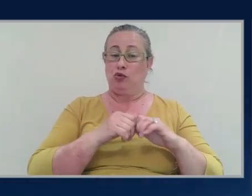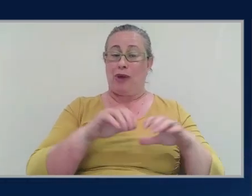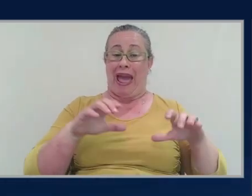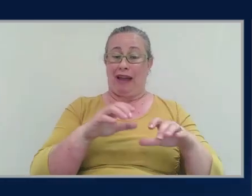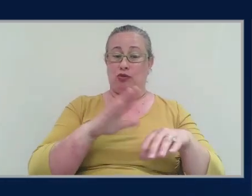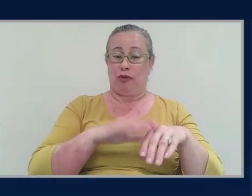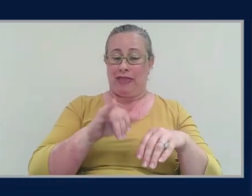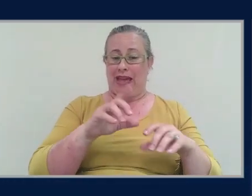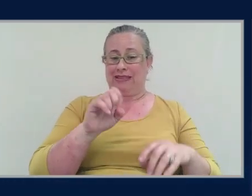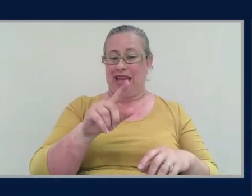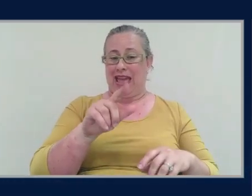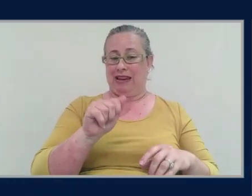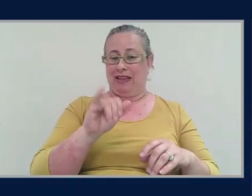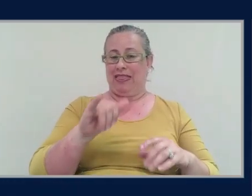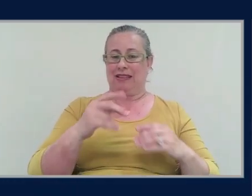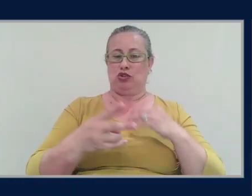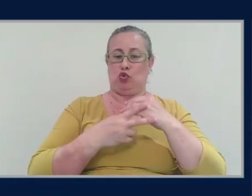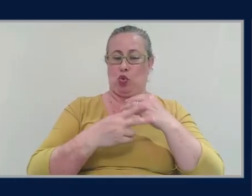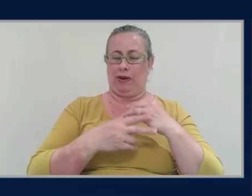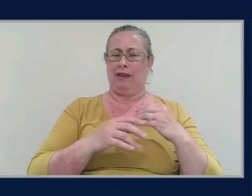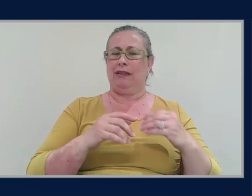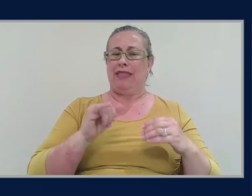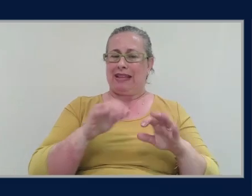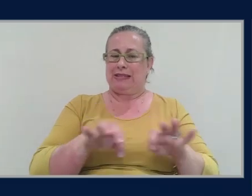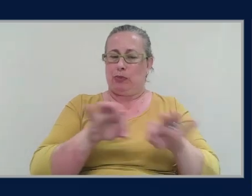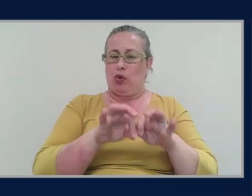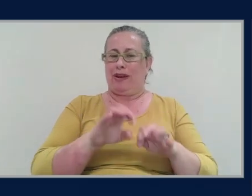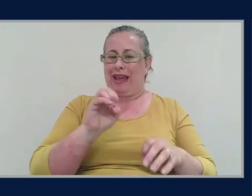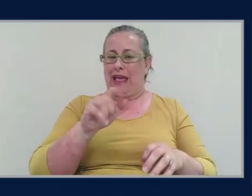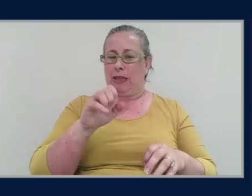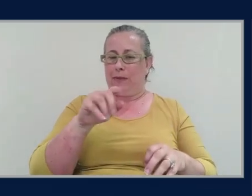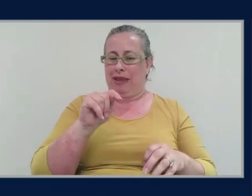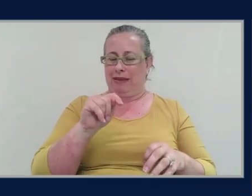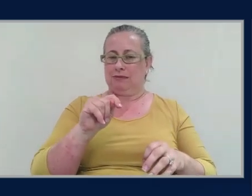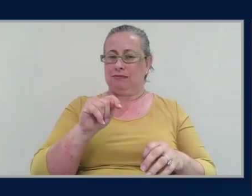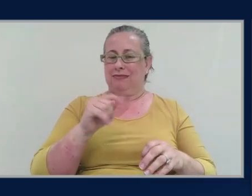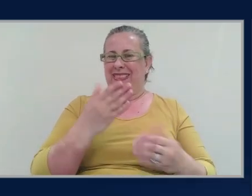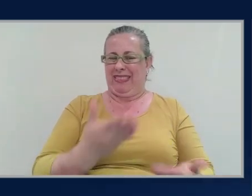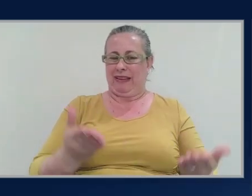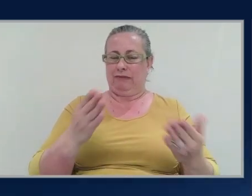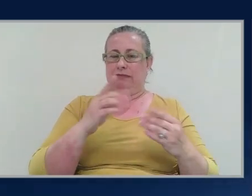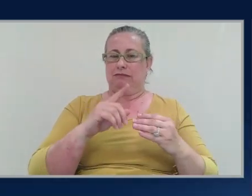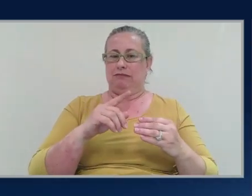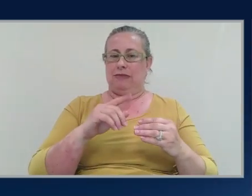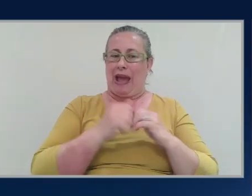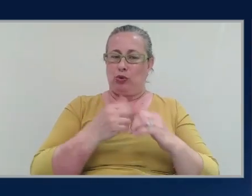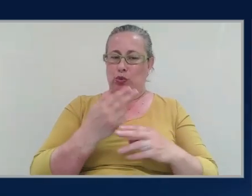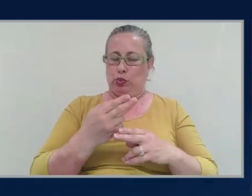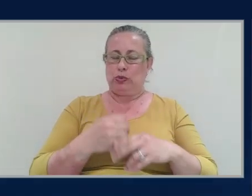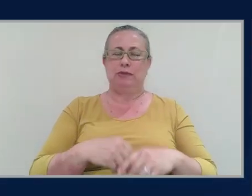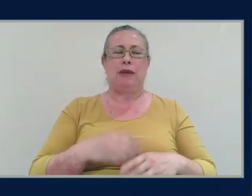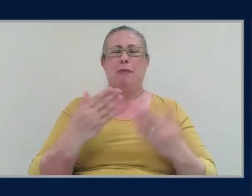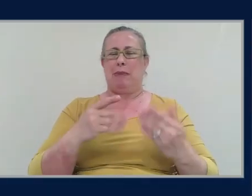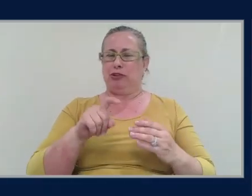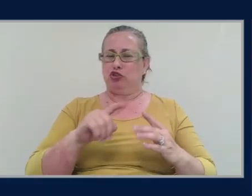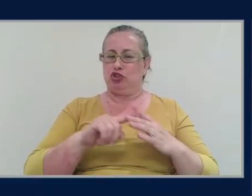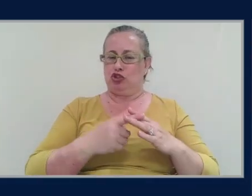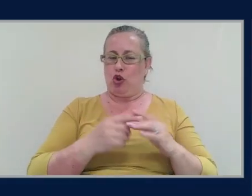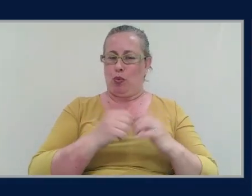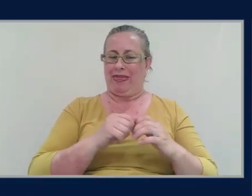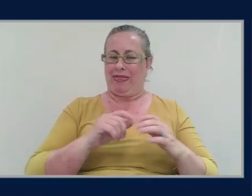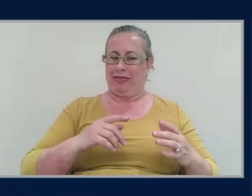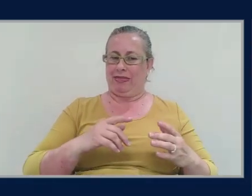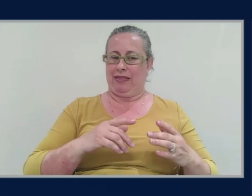being stored, and that's a key element on how to use the data. So maybe we should start at the beginning here with a